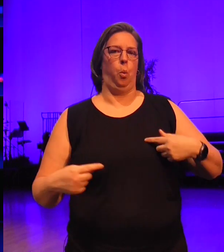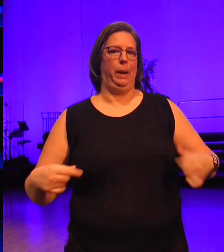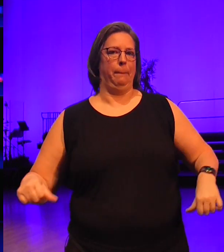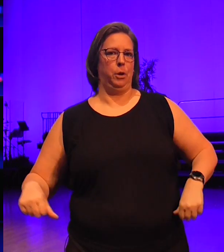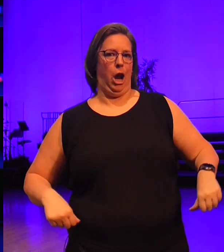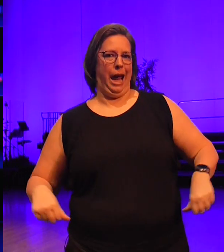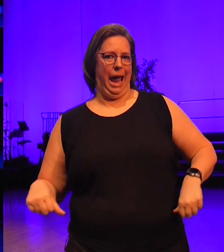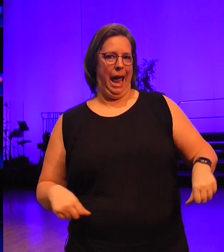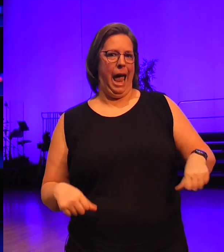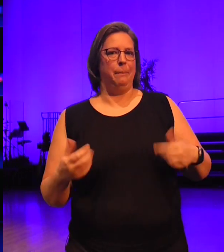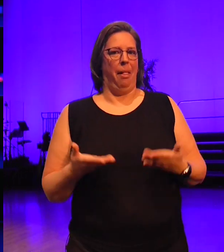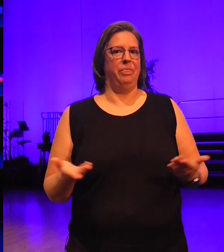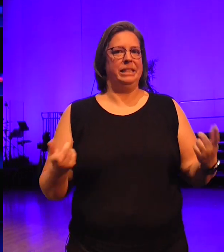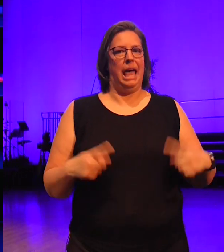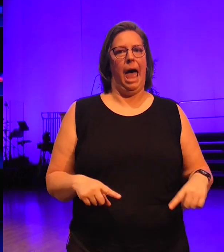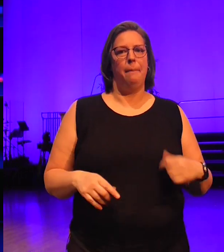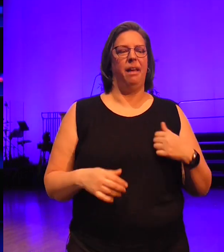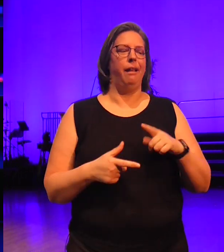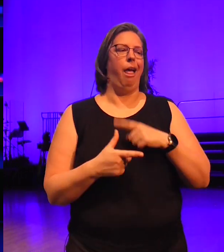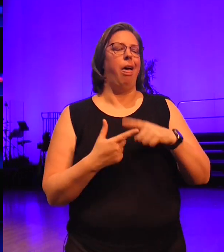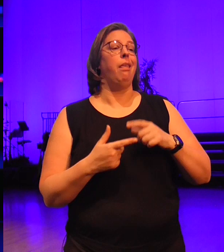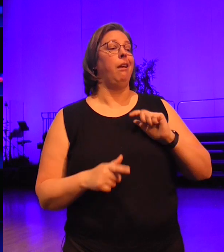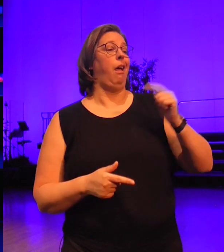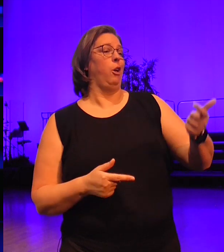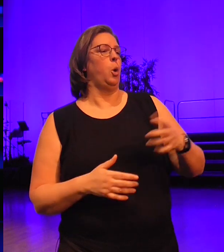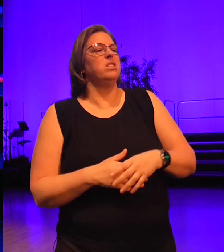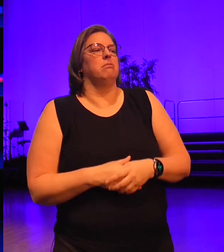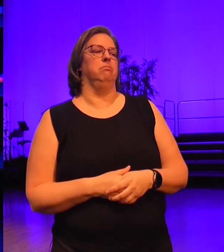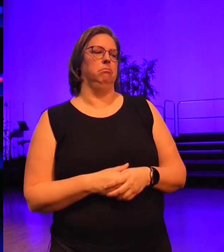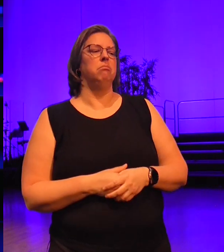life and then act unimpressed by them.